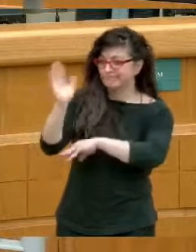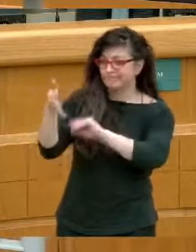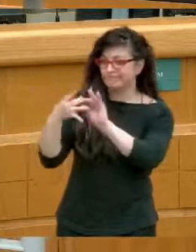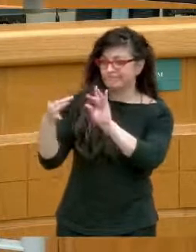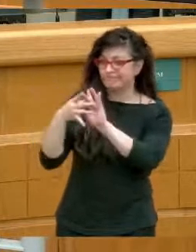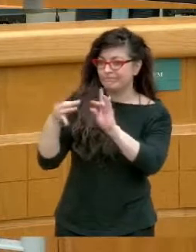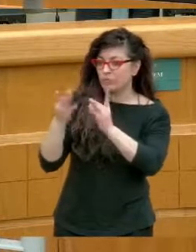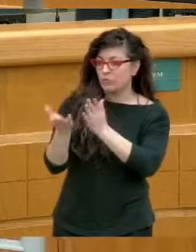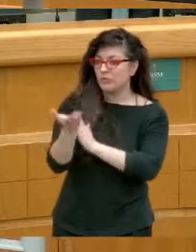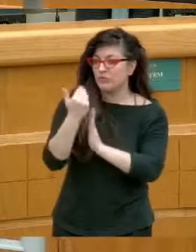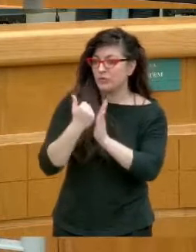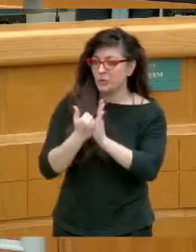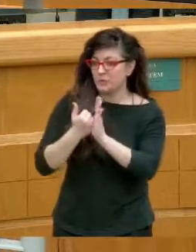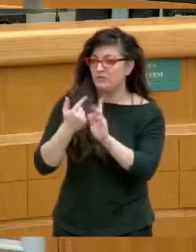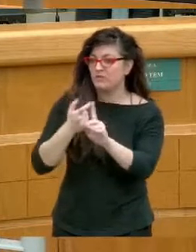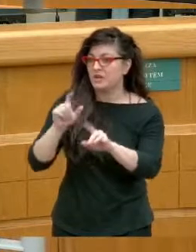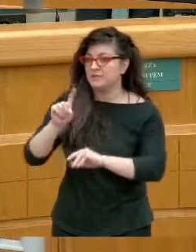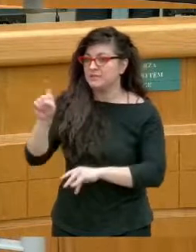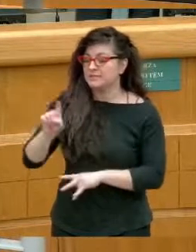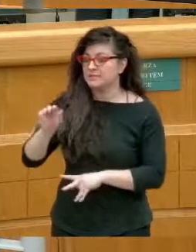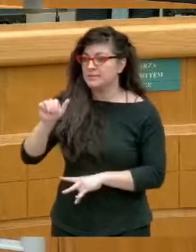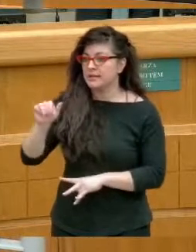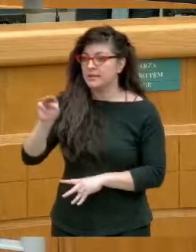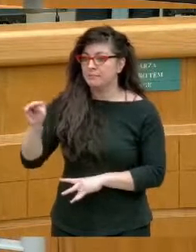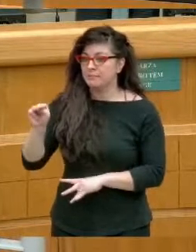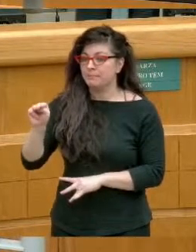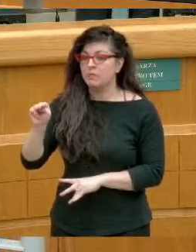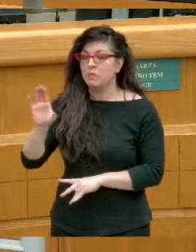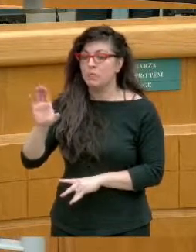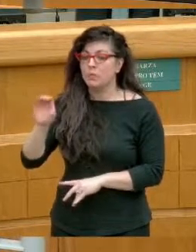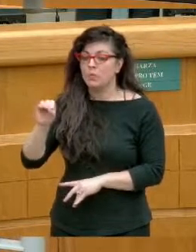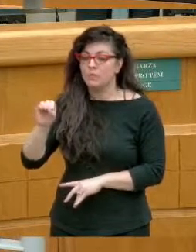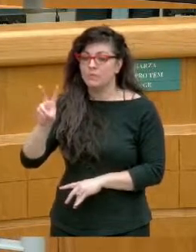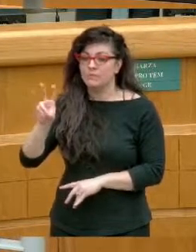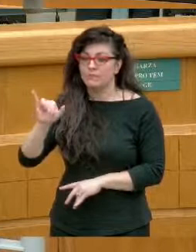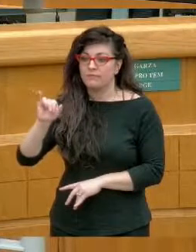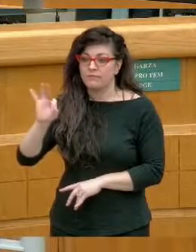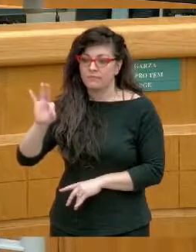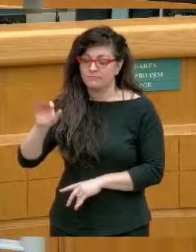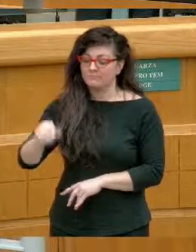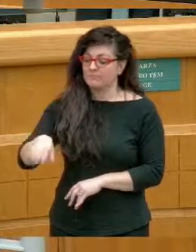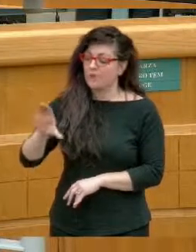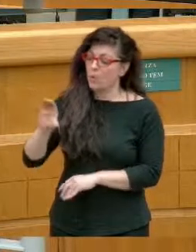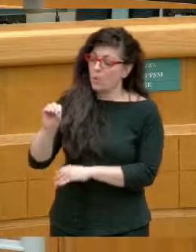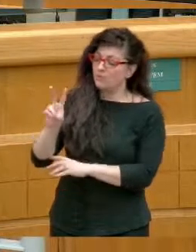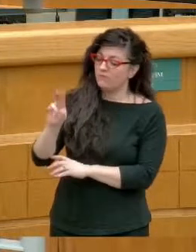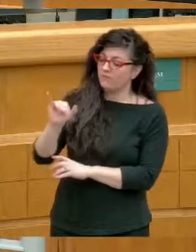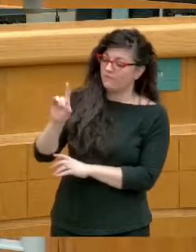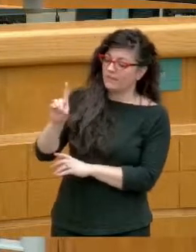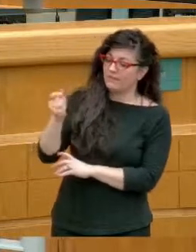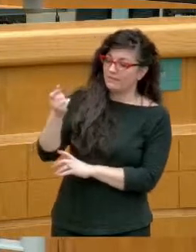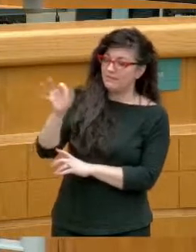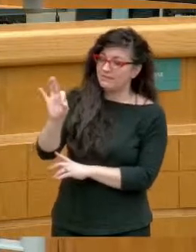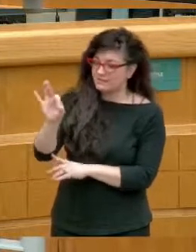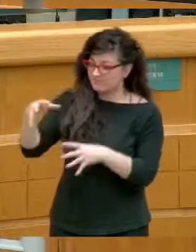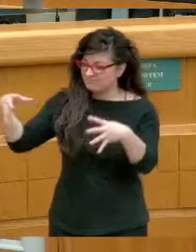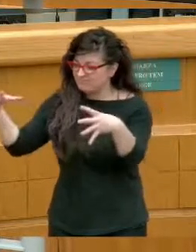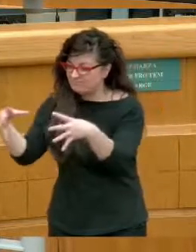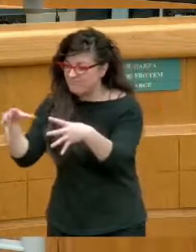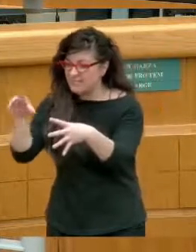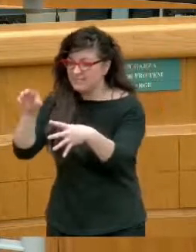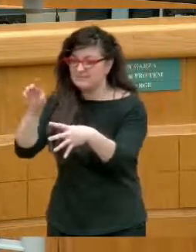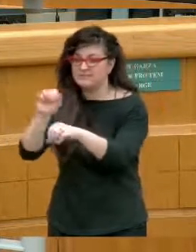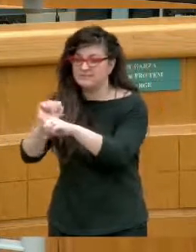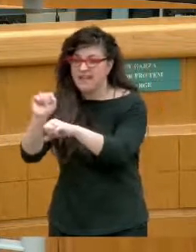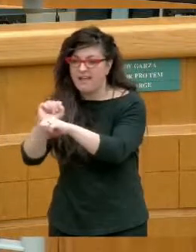TAMU-CC COVID-19 Modeling Task Force. It's been an eventful week, I think, for everybody